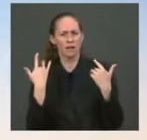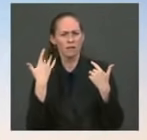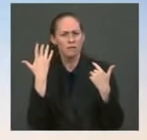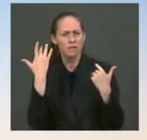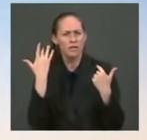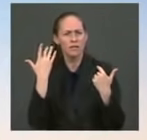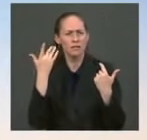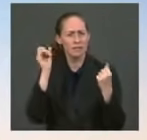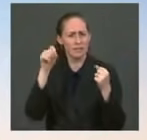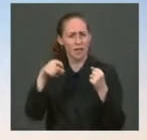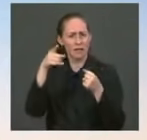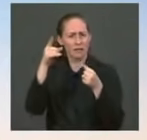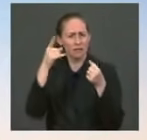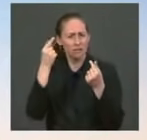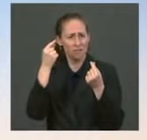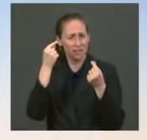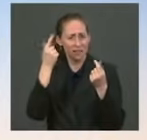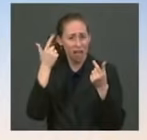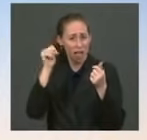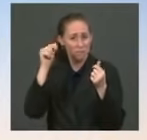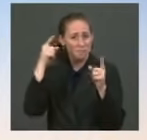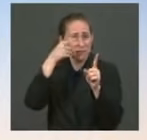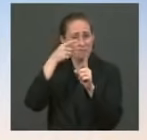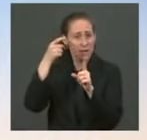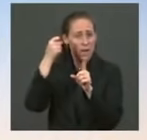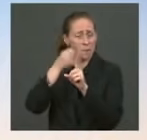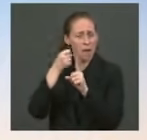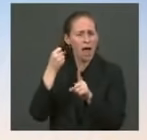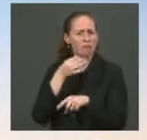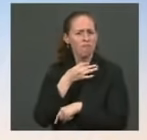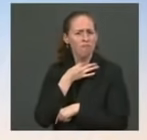impact. And then secondly, what specific